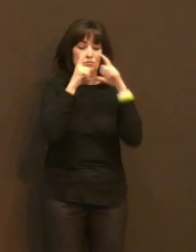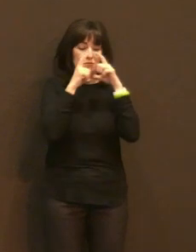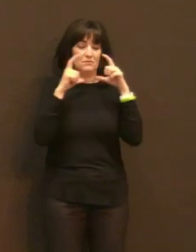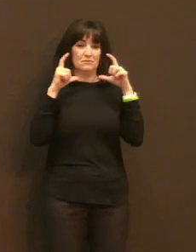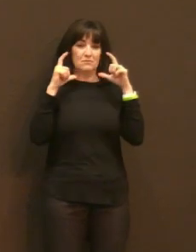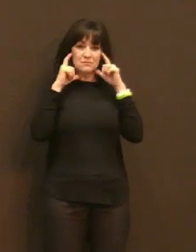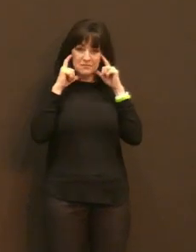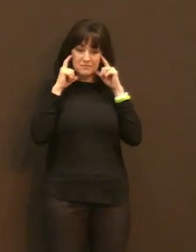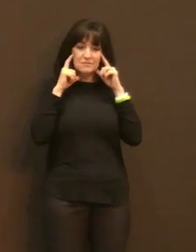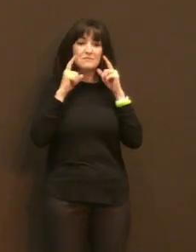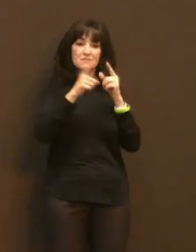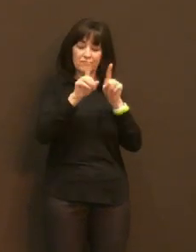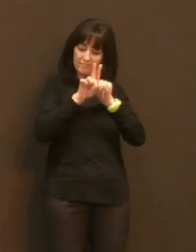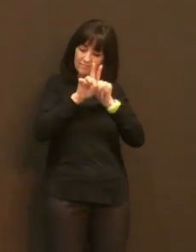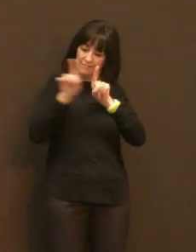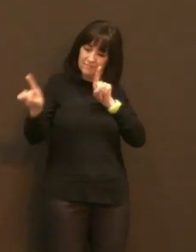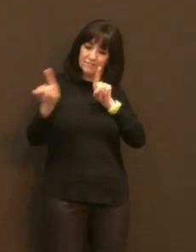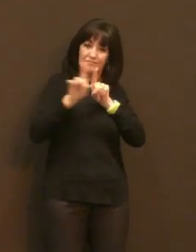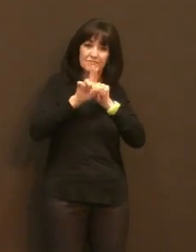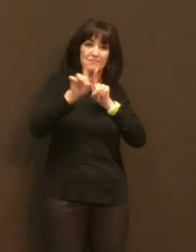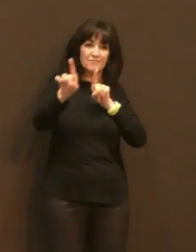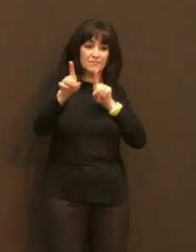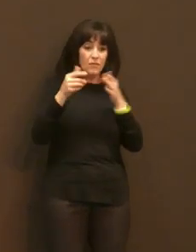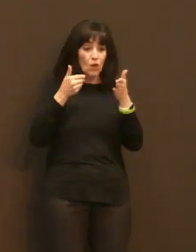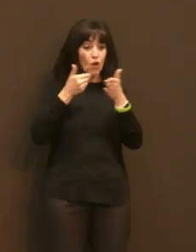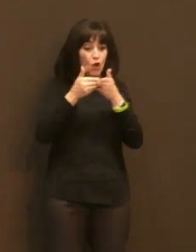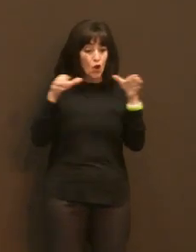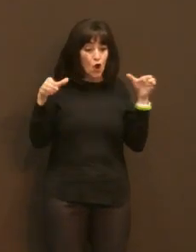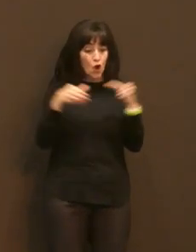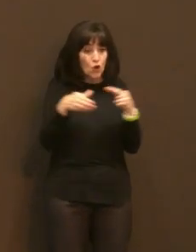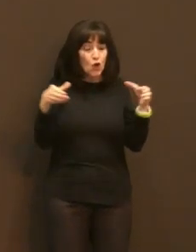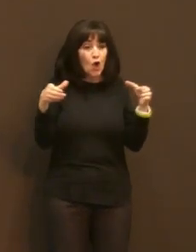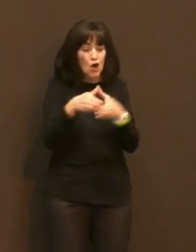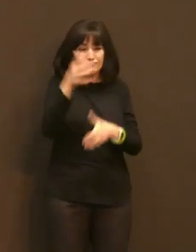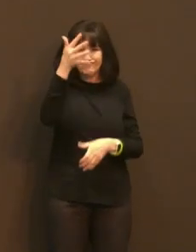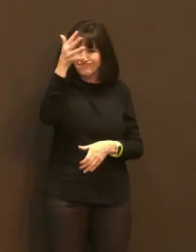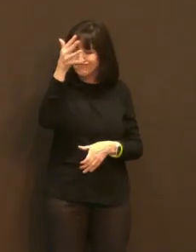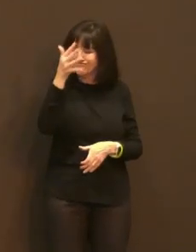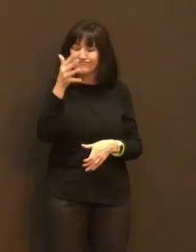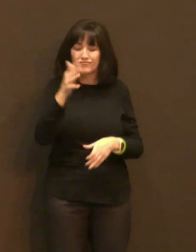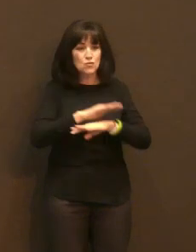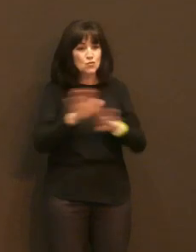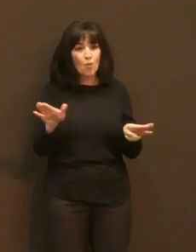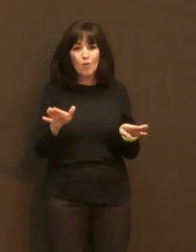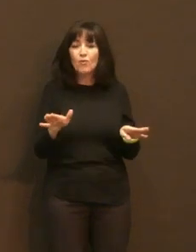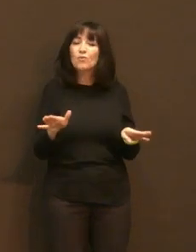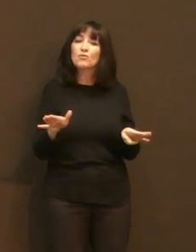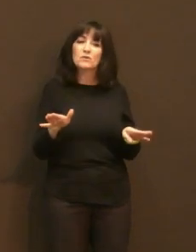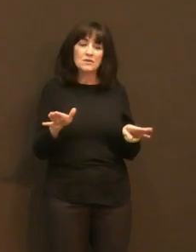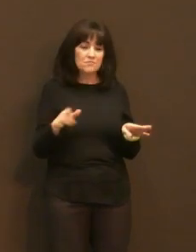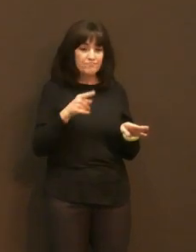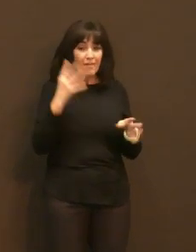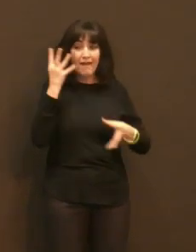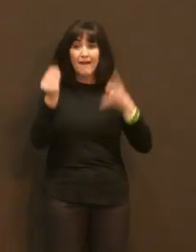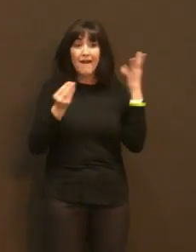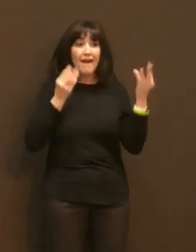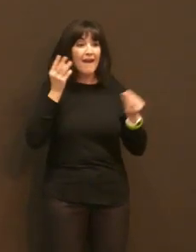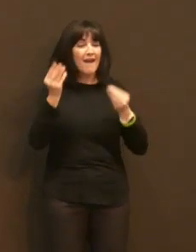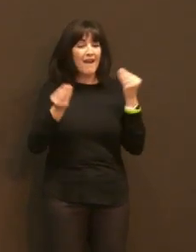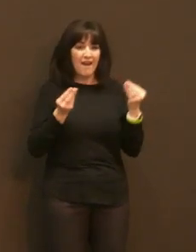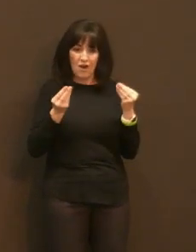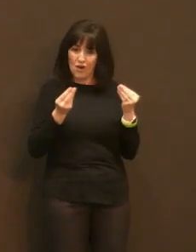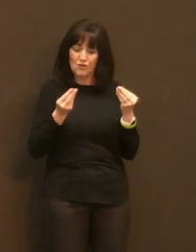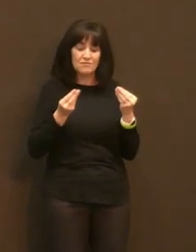conscious of keeping your distance from others in the community as you go out and about. And hopefully we'll get to